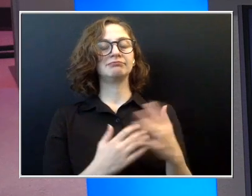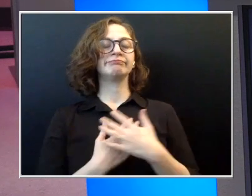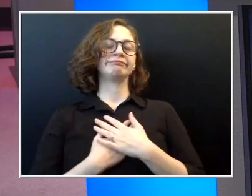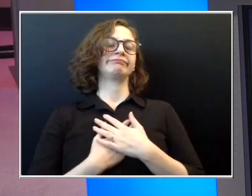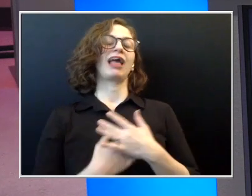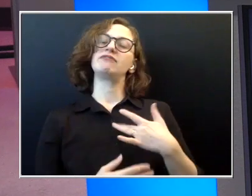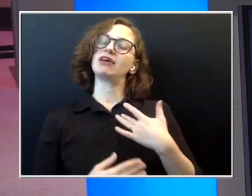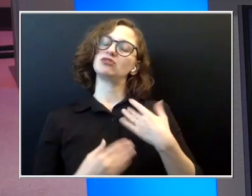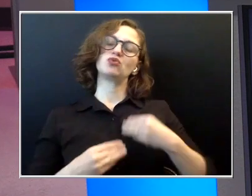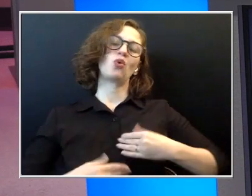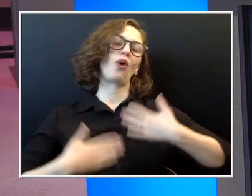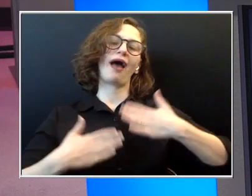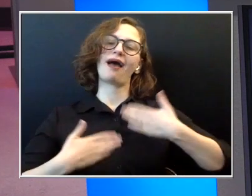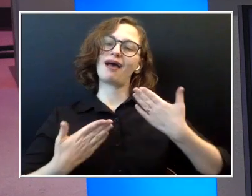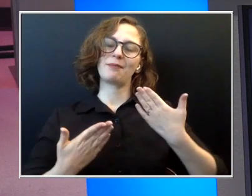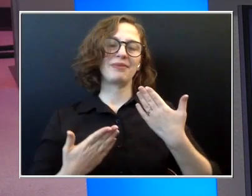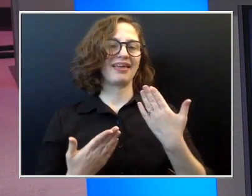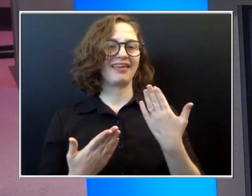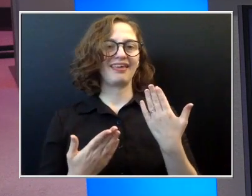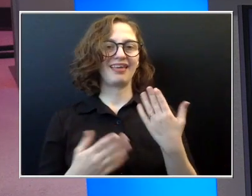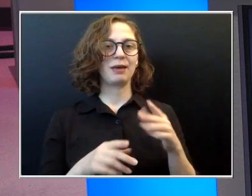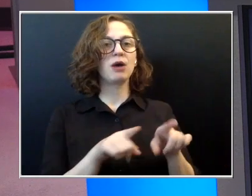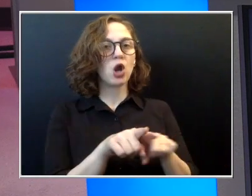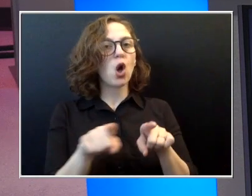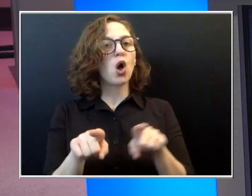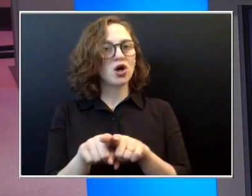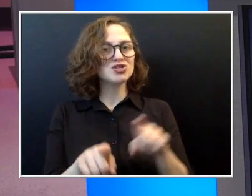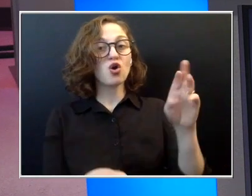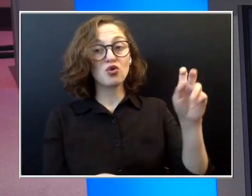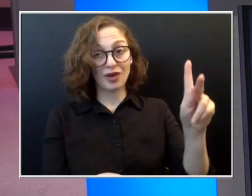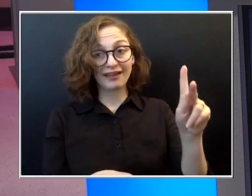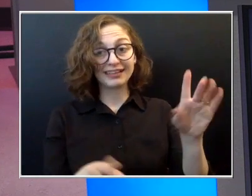happiness, but also he did his part also, you know.